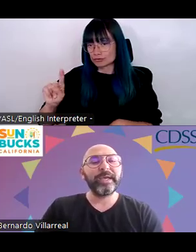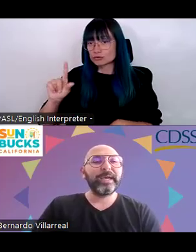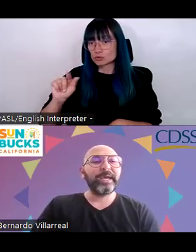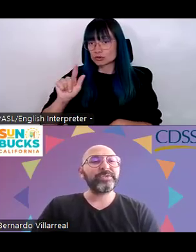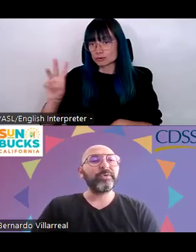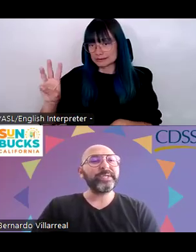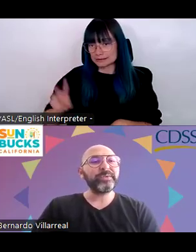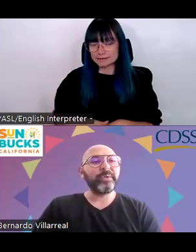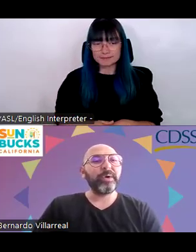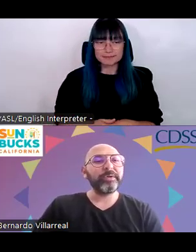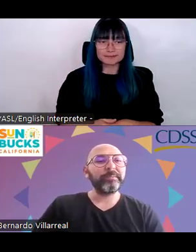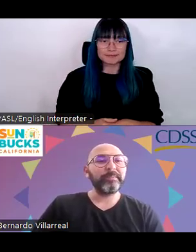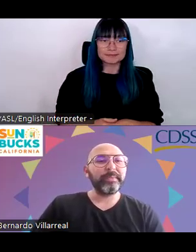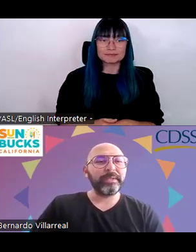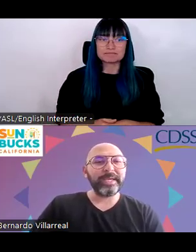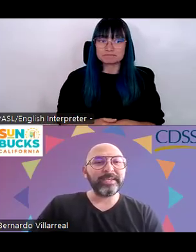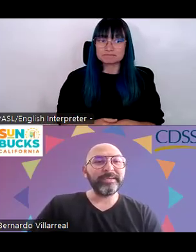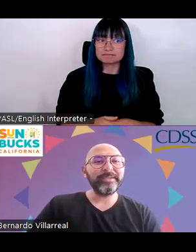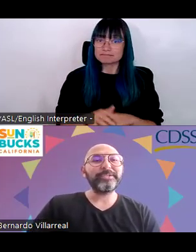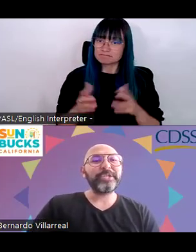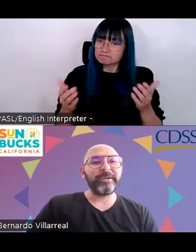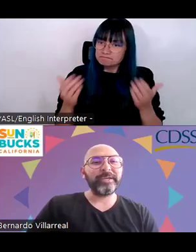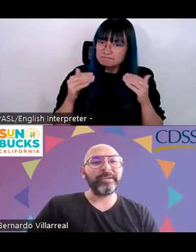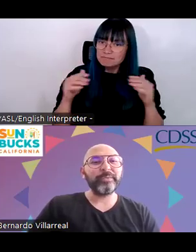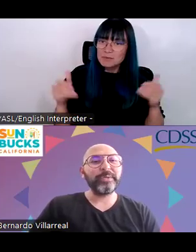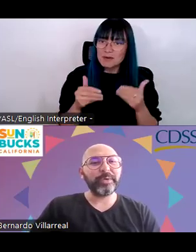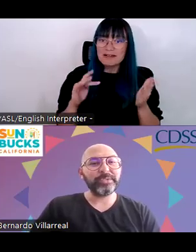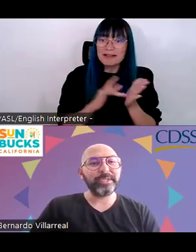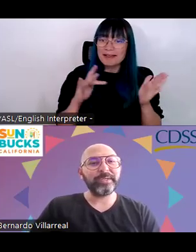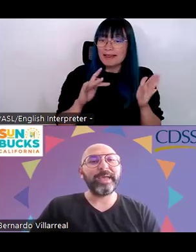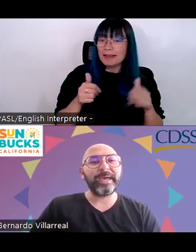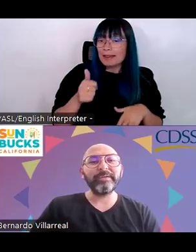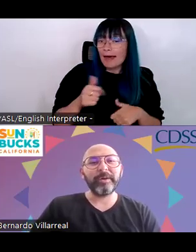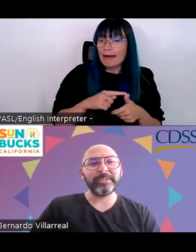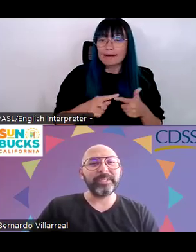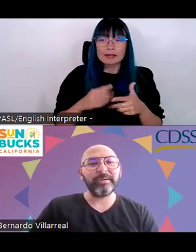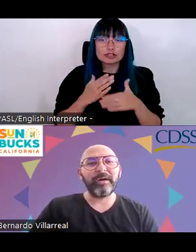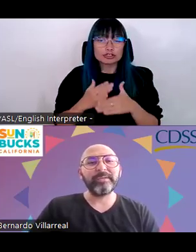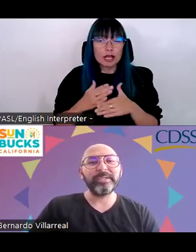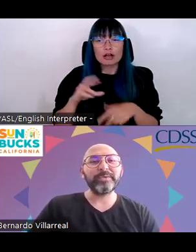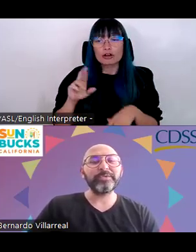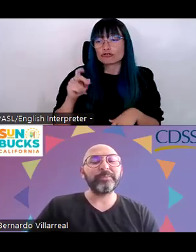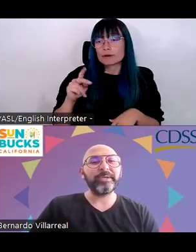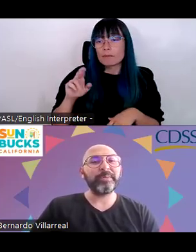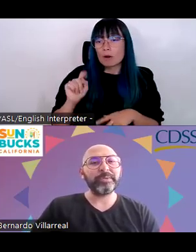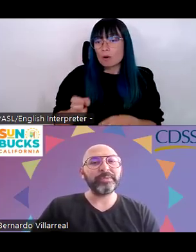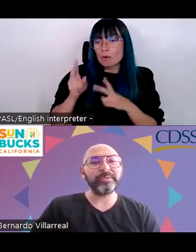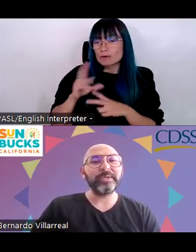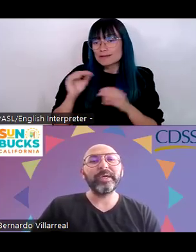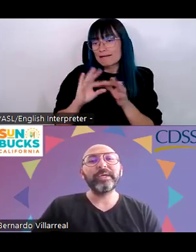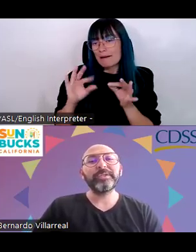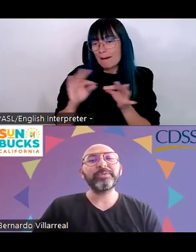2026. As always, we welcome liking, sharing, reposting, and commenting on these social